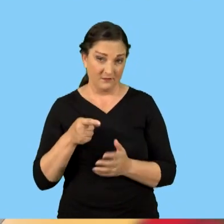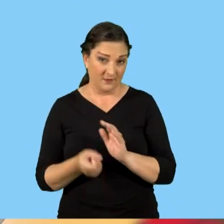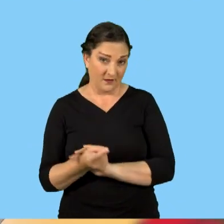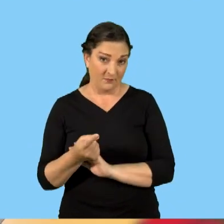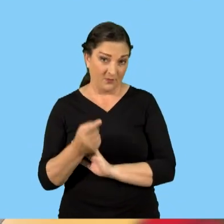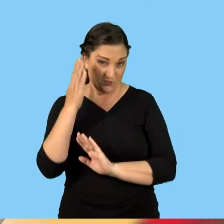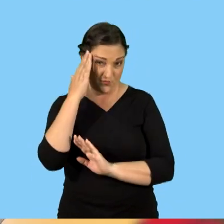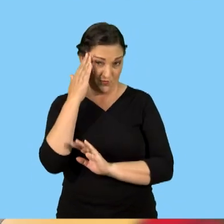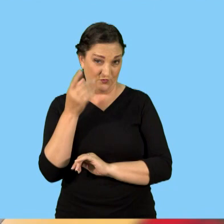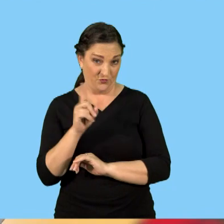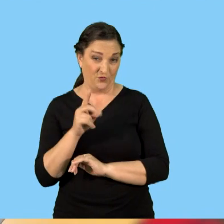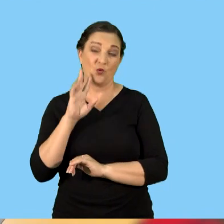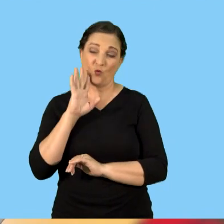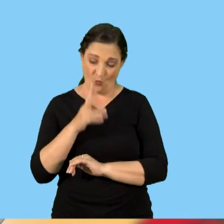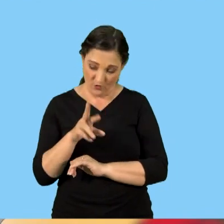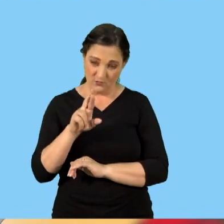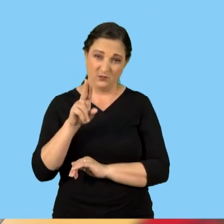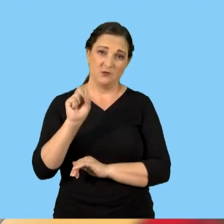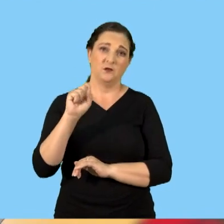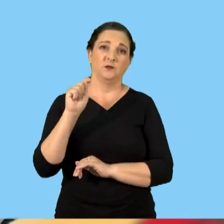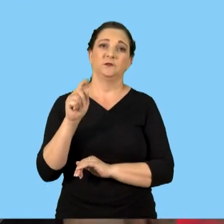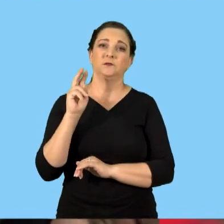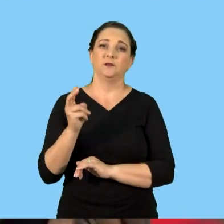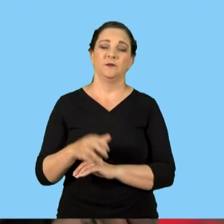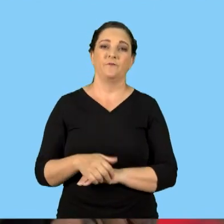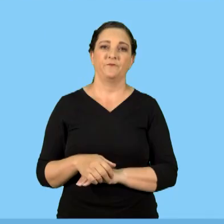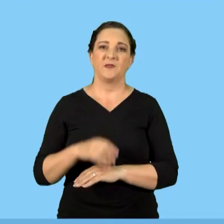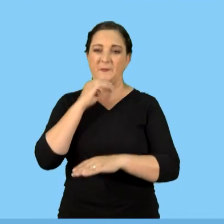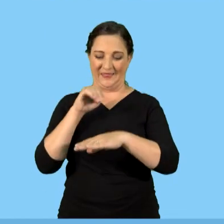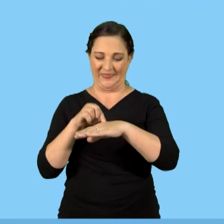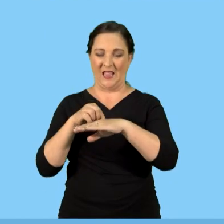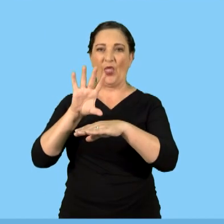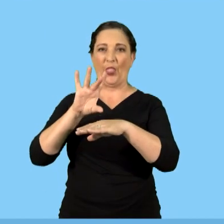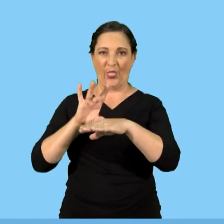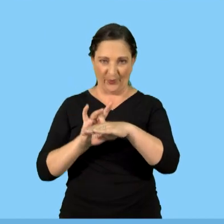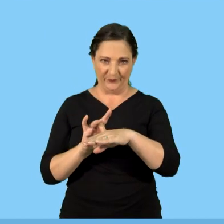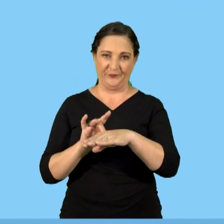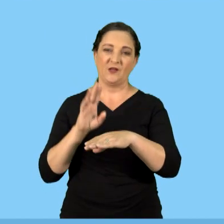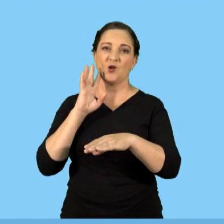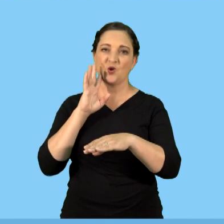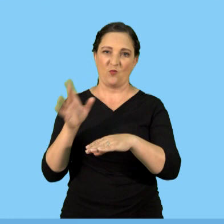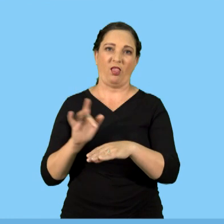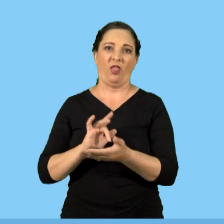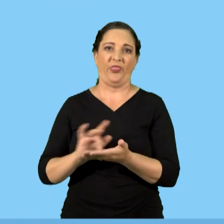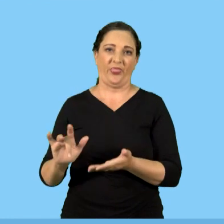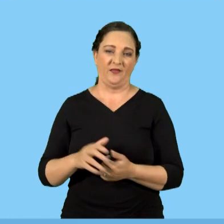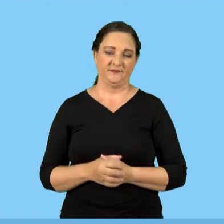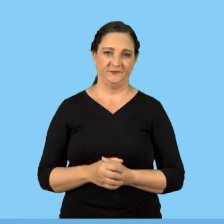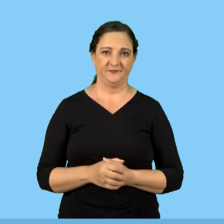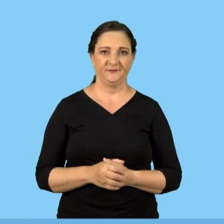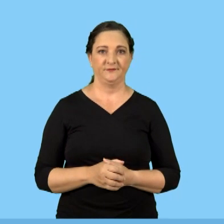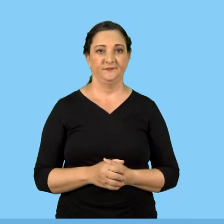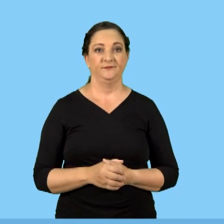metal. And once that happens, we know what's going to happen. It is going to rust. And if it rusts, it's going to be eaten away. And if it's eaten away,